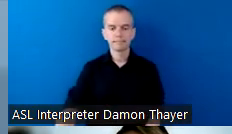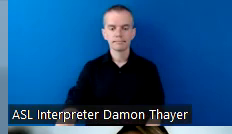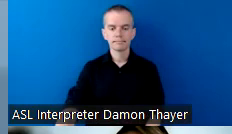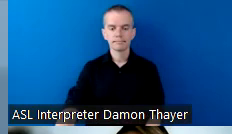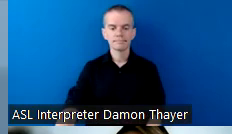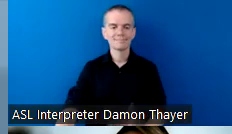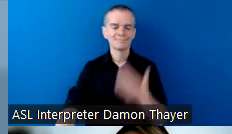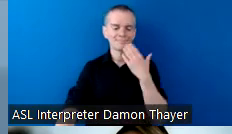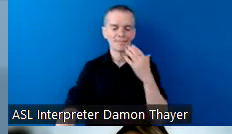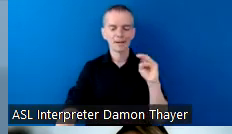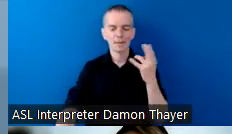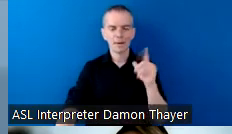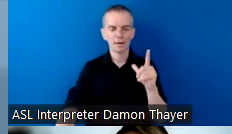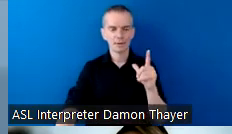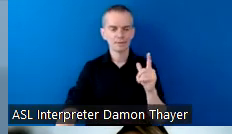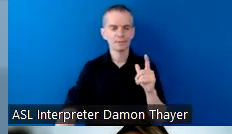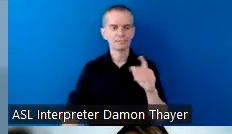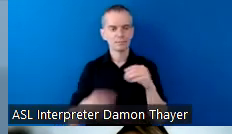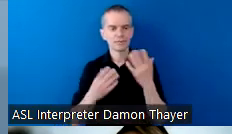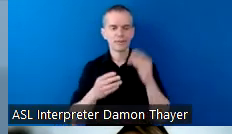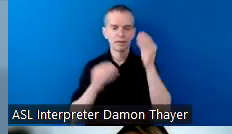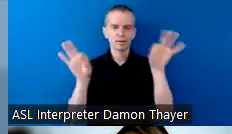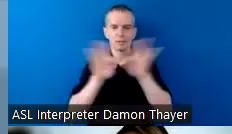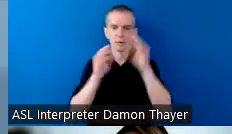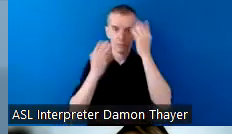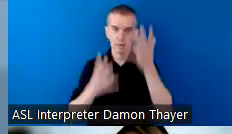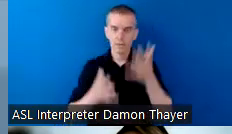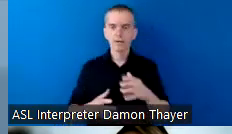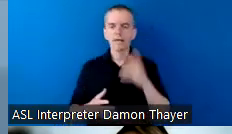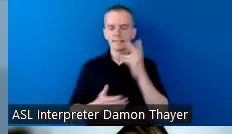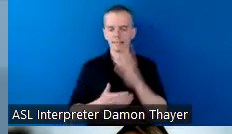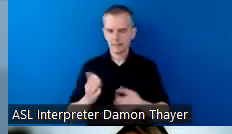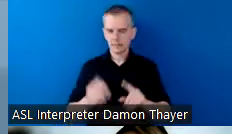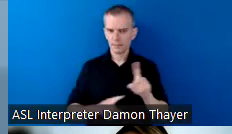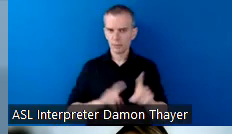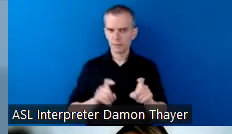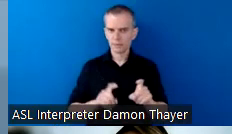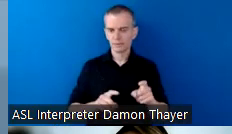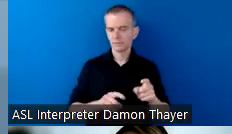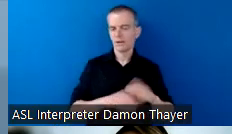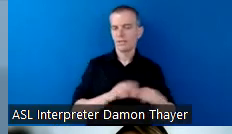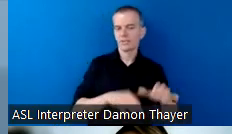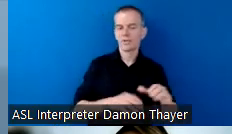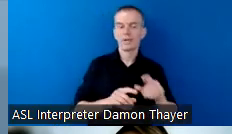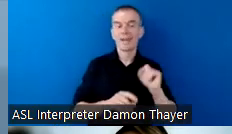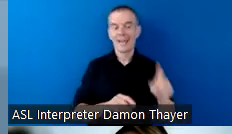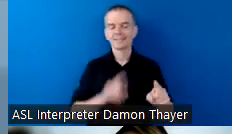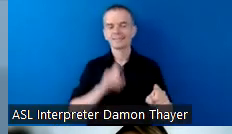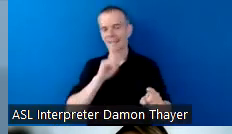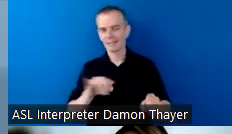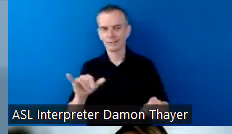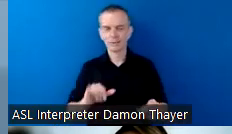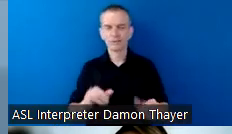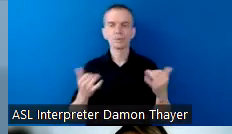Michael, thank you for providing this important information. I do see some questions being answered on the chat, but at